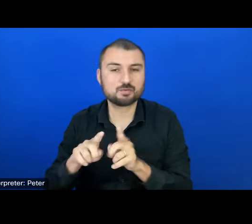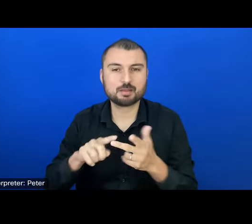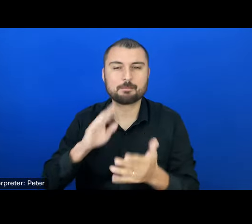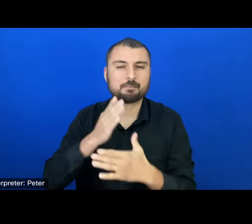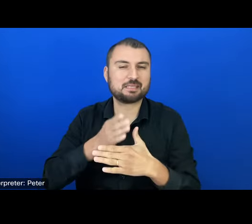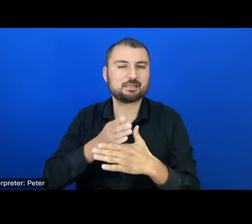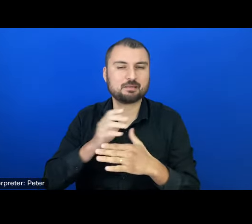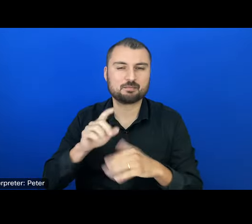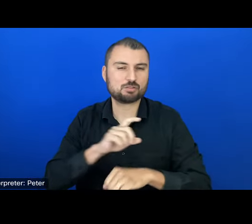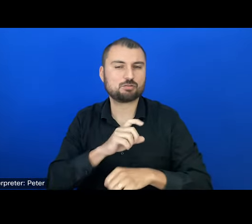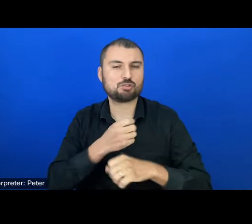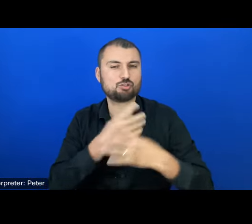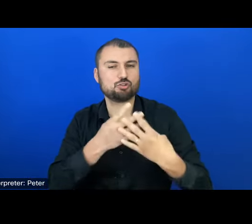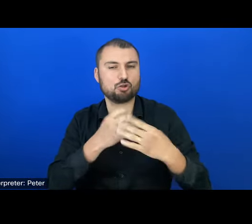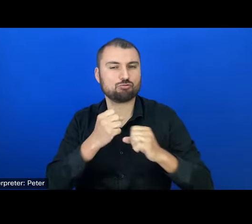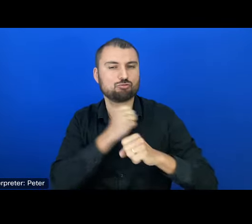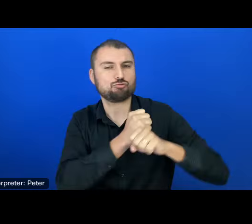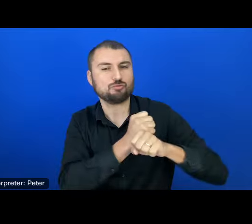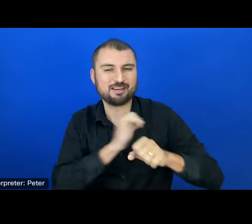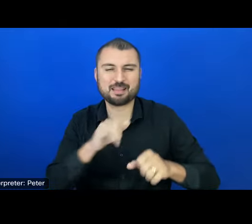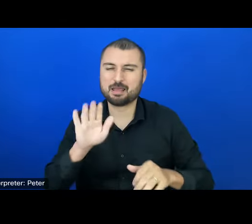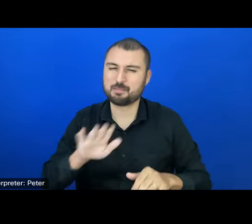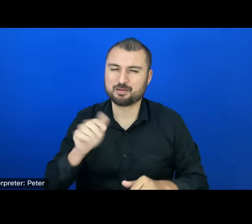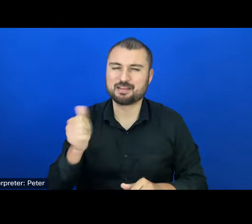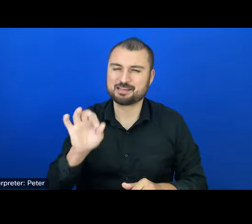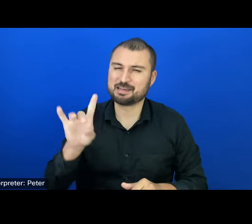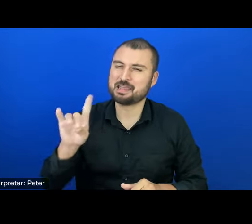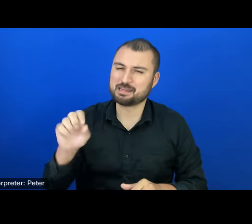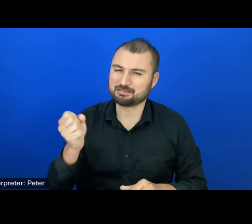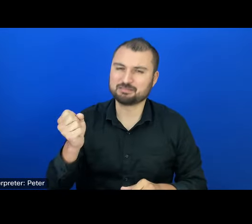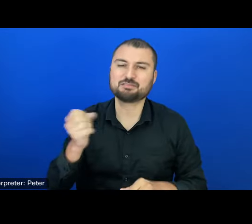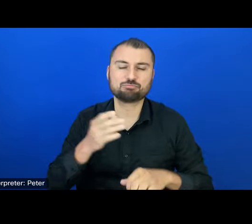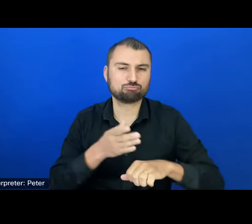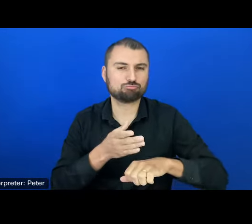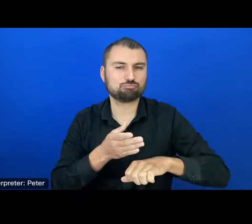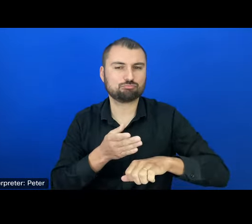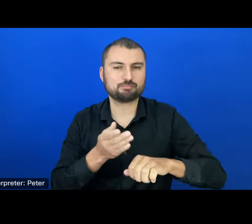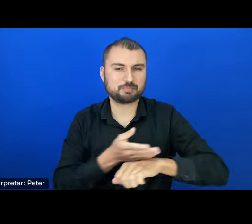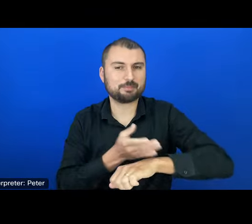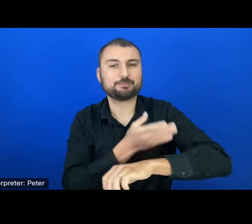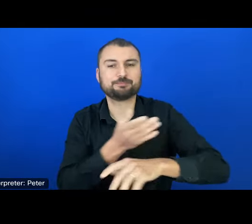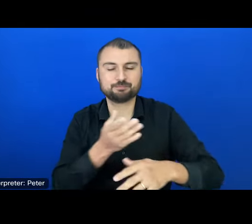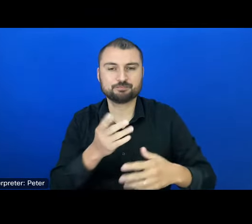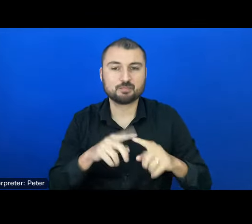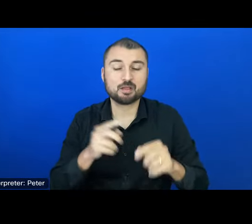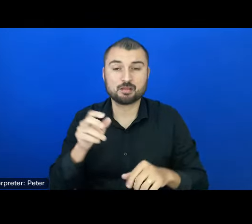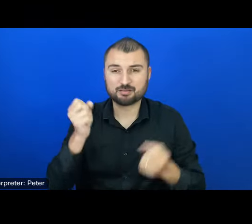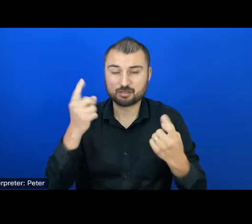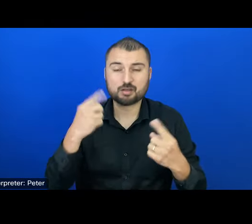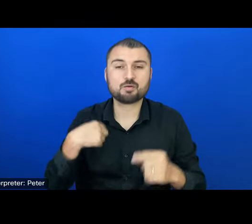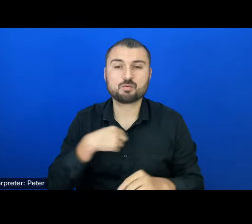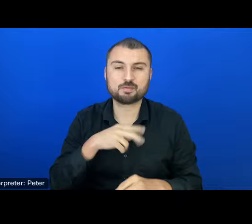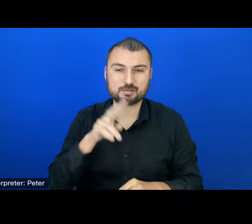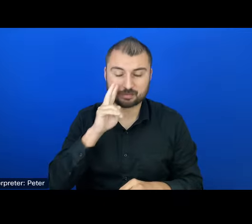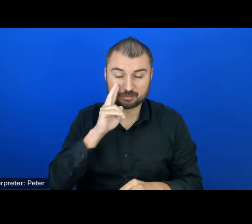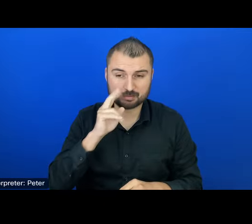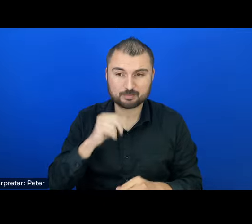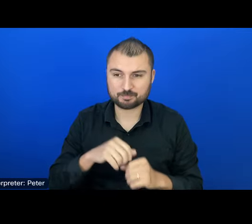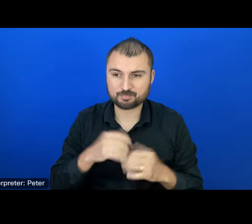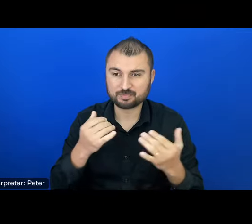were all about roughly 1980s construction. The central unit is where we're having the largest challenges, again, with a facility of this age.